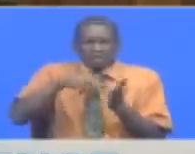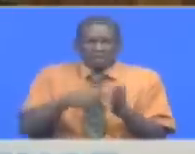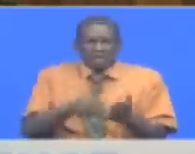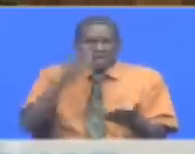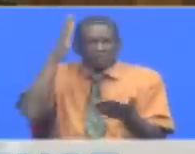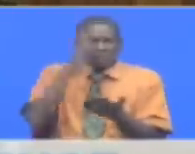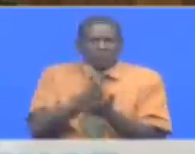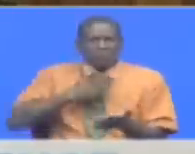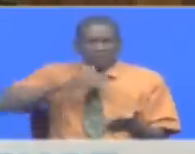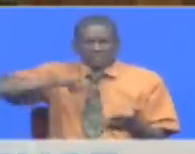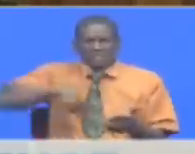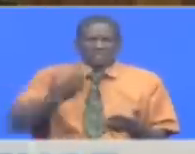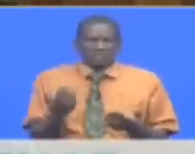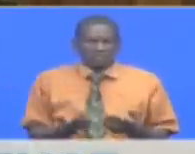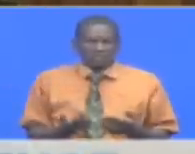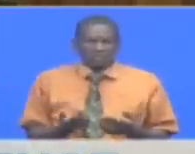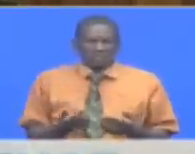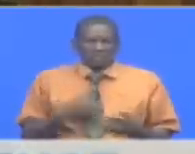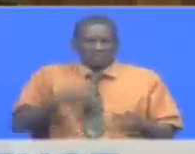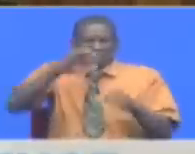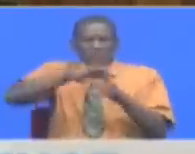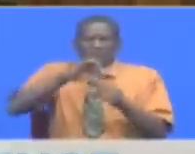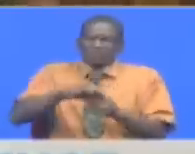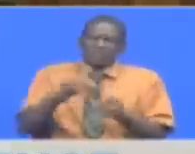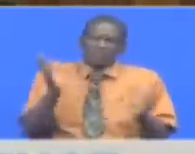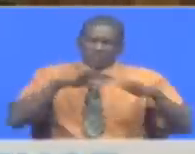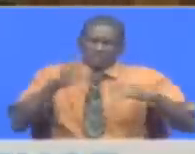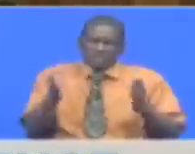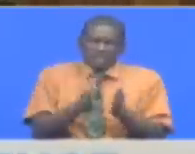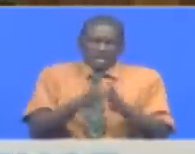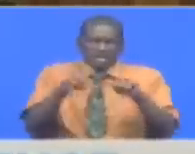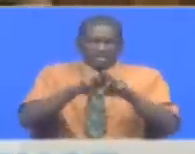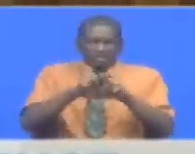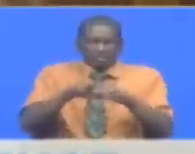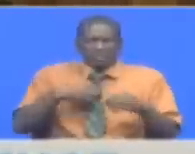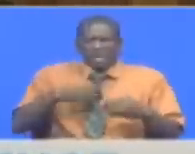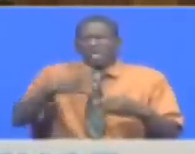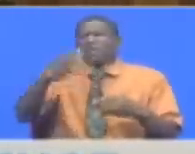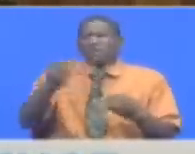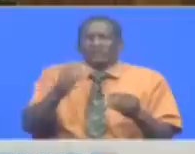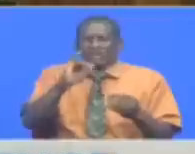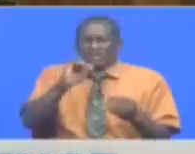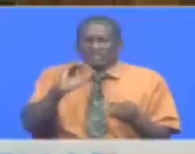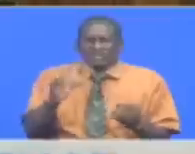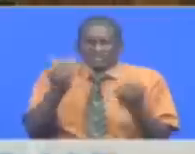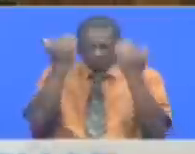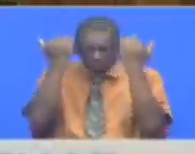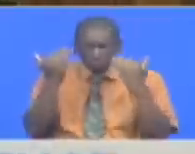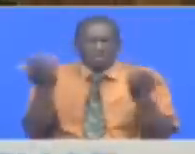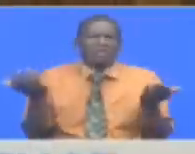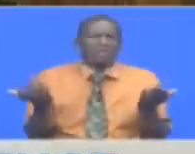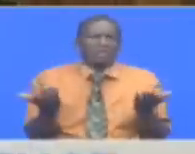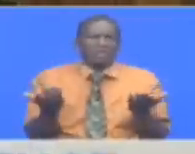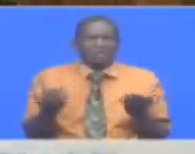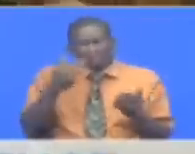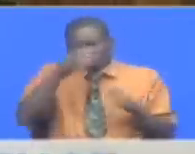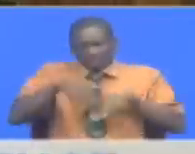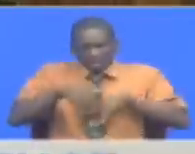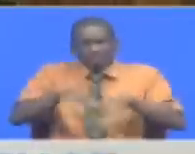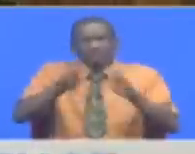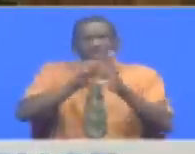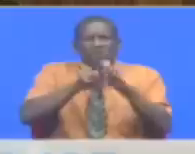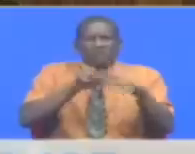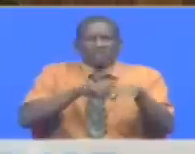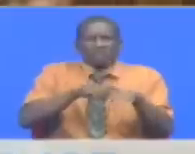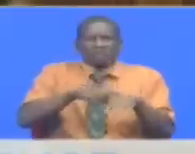myself. I was elected, and I still appeared because I believe in the rule of law. When they went out and